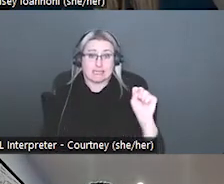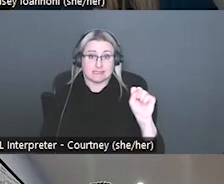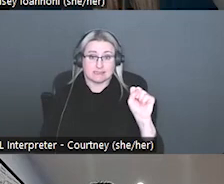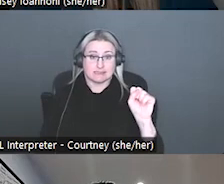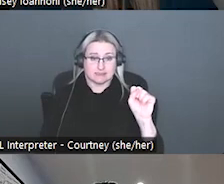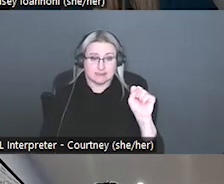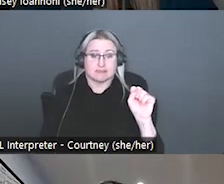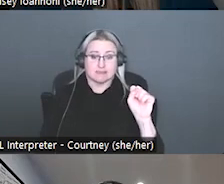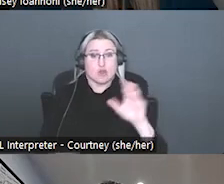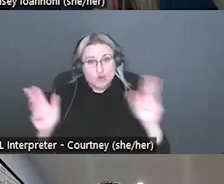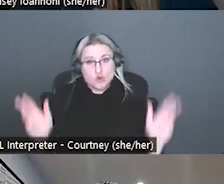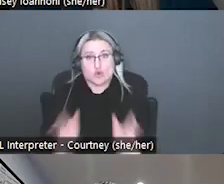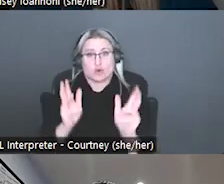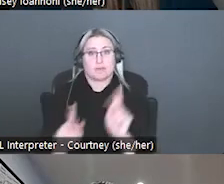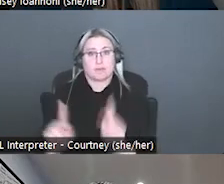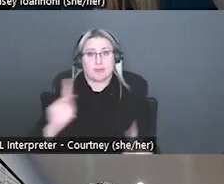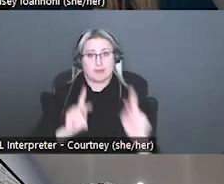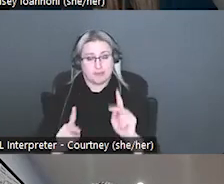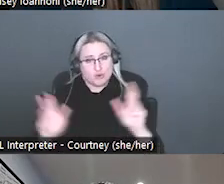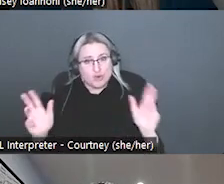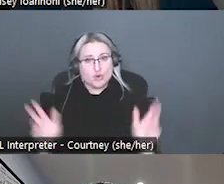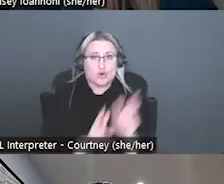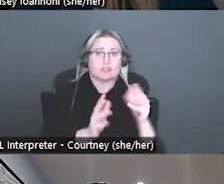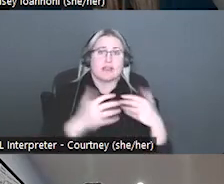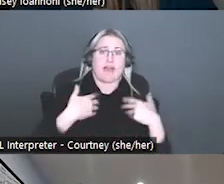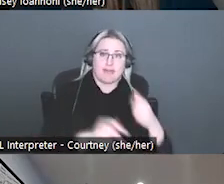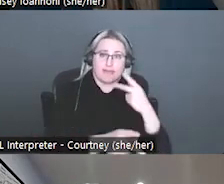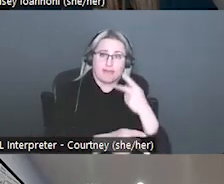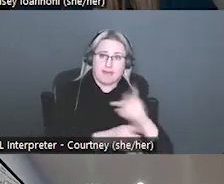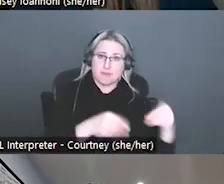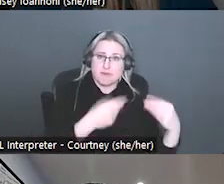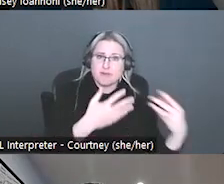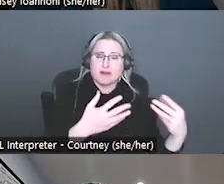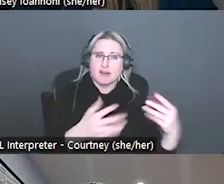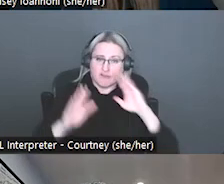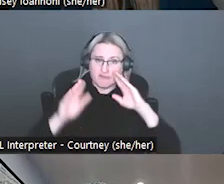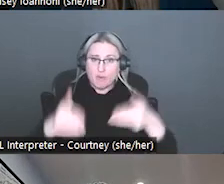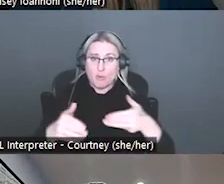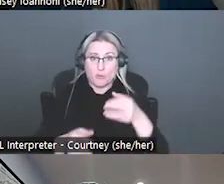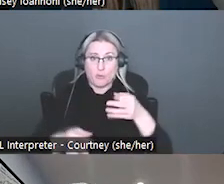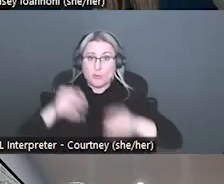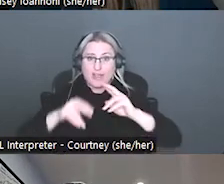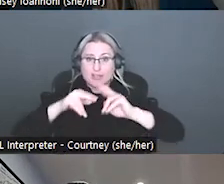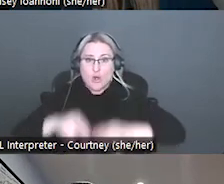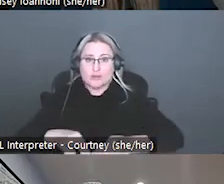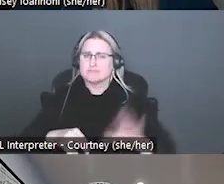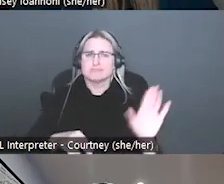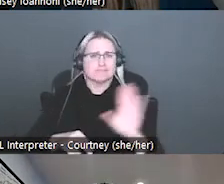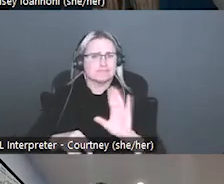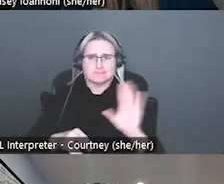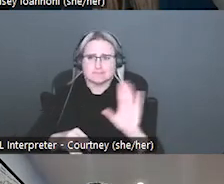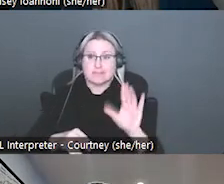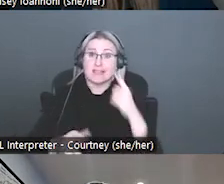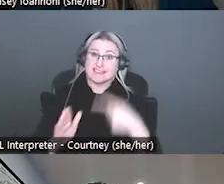encourages practitioners and patients to focus, to shift their focus away from weight loss and weight loss practices such